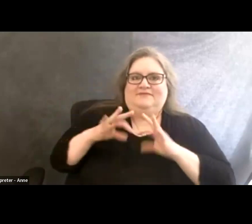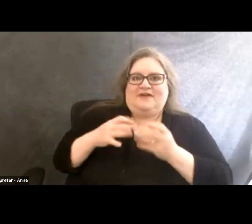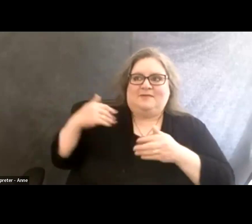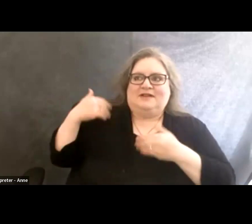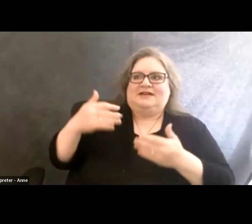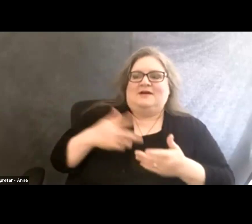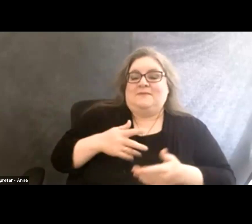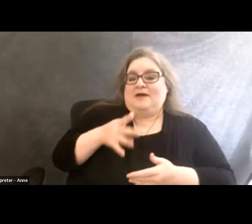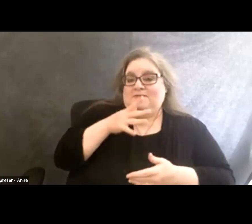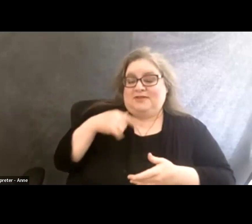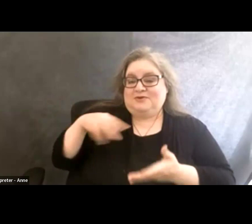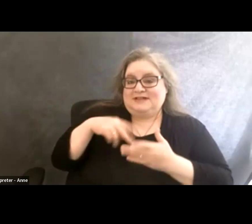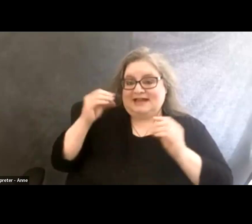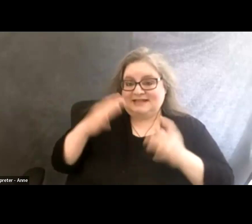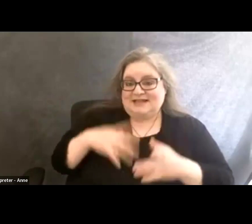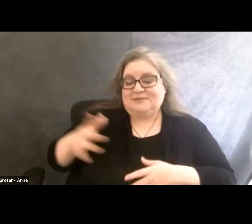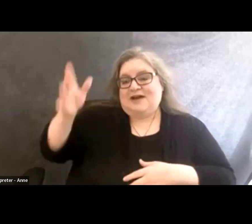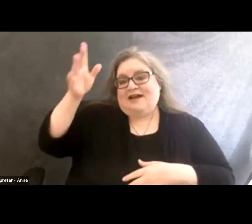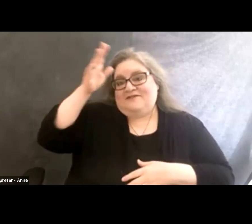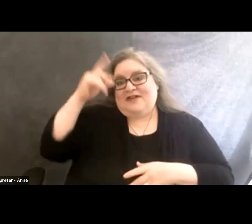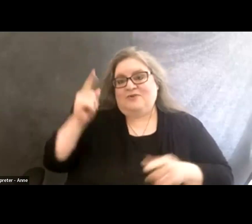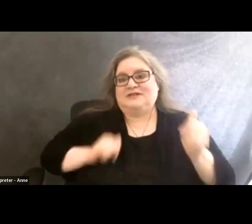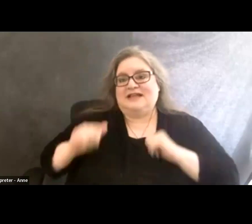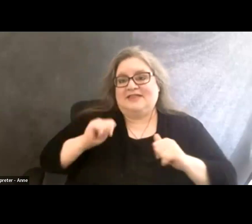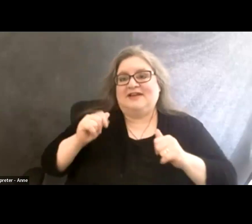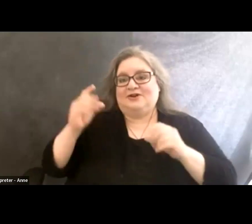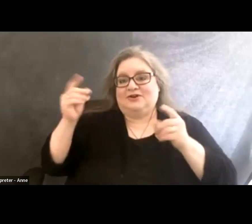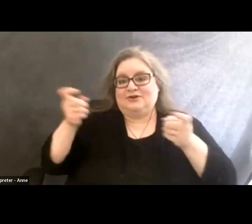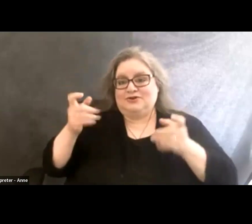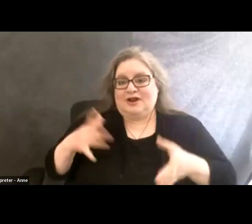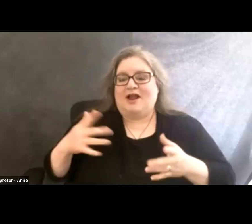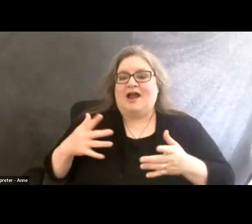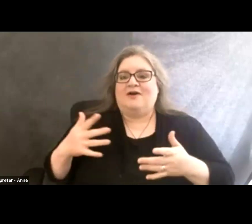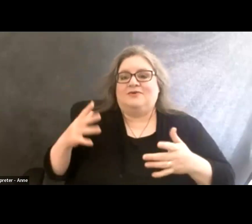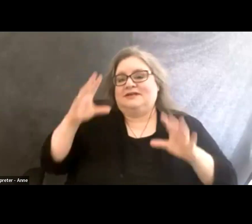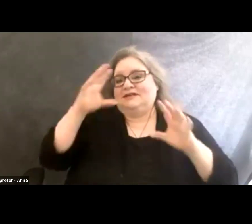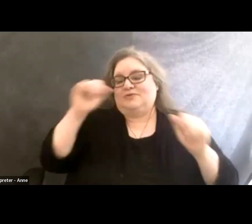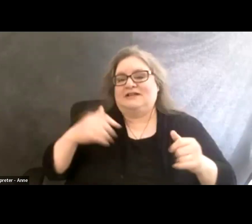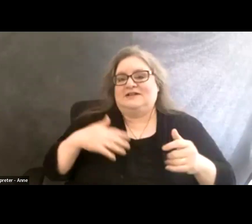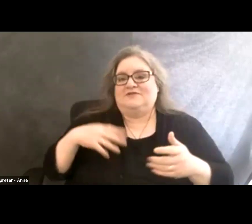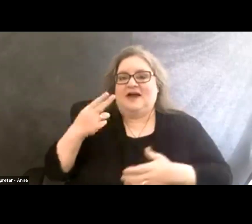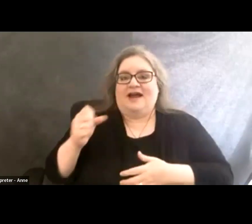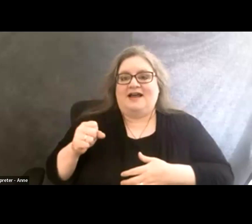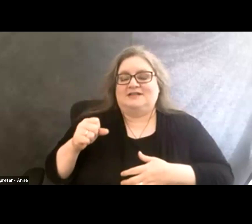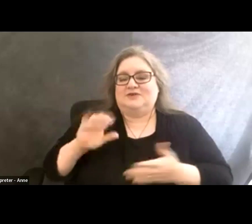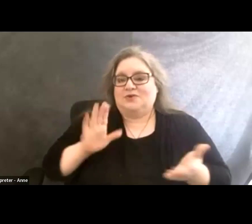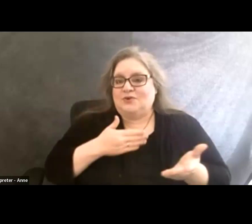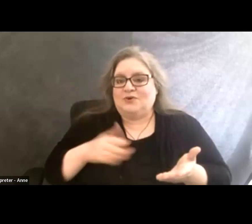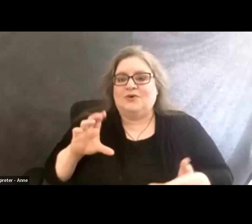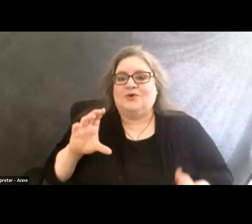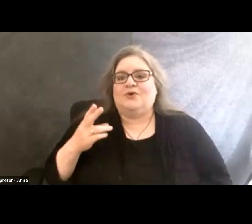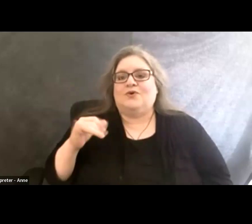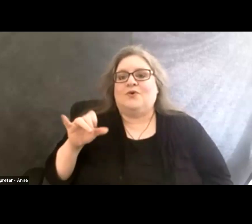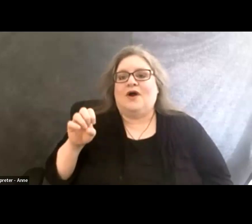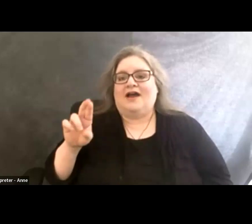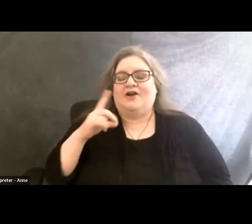mother was my dance teacher. My father was my theater director. I was the president of my high school choir. And like I